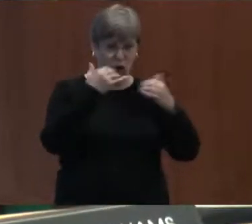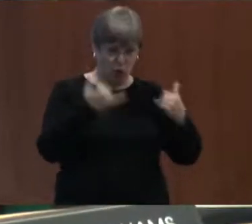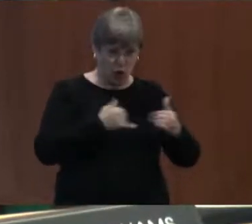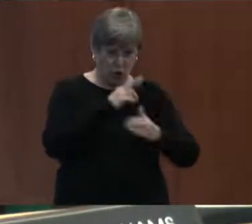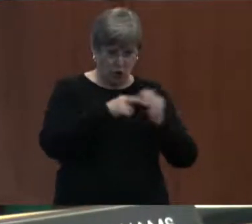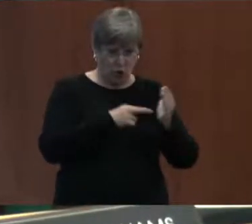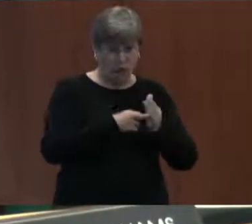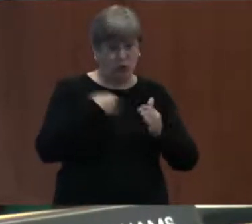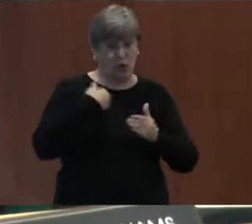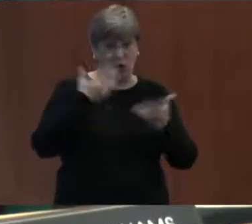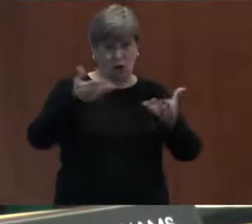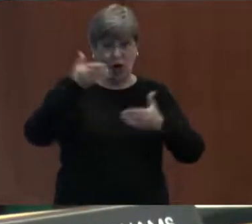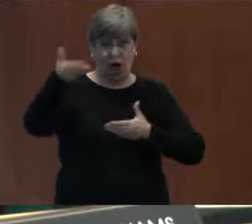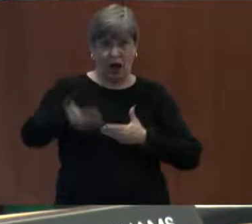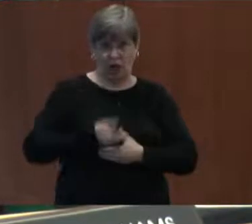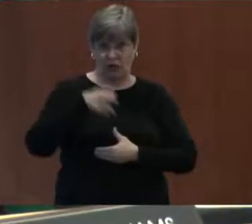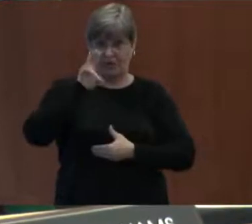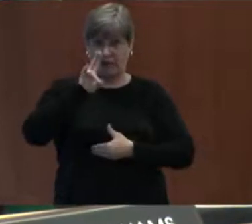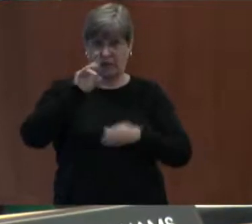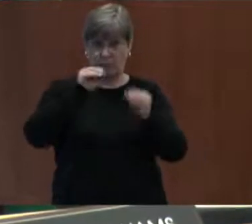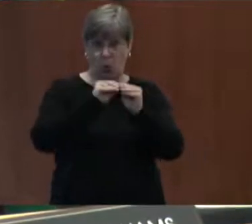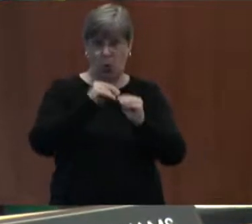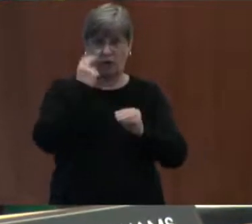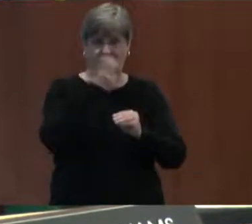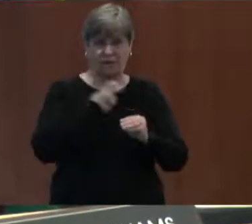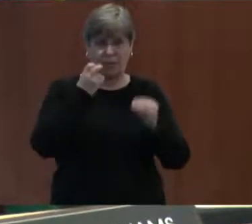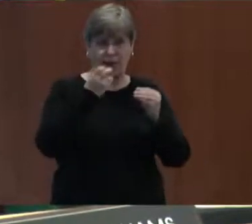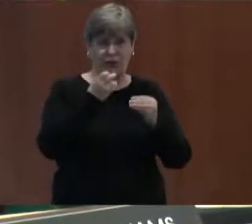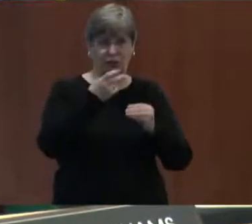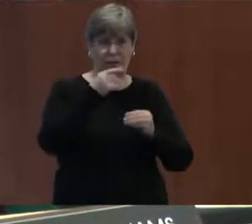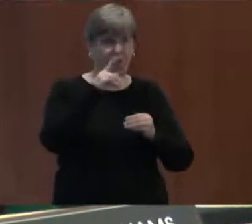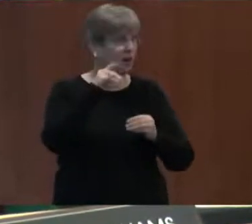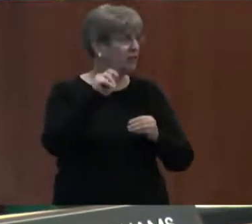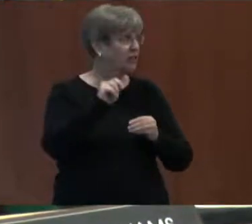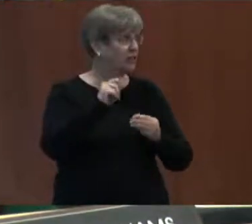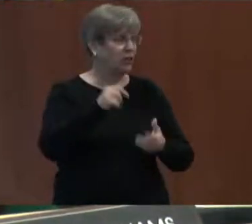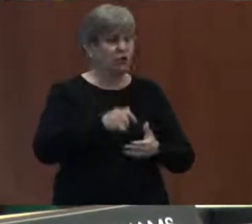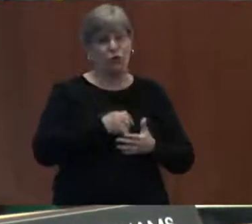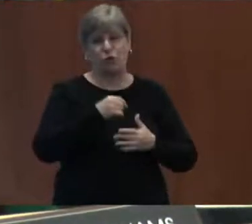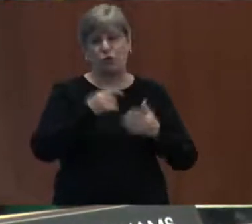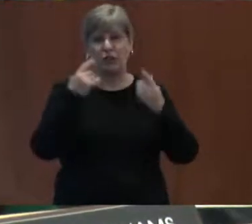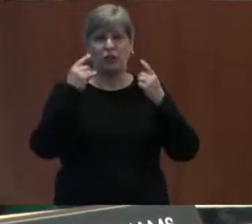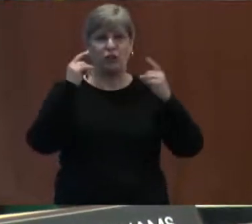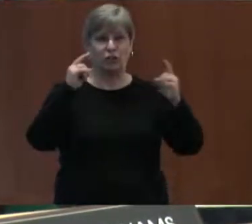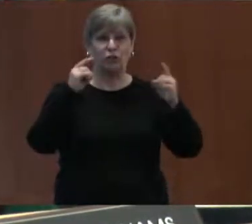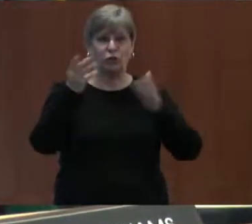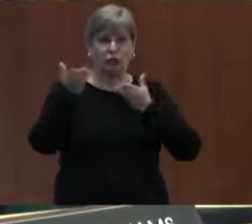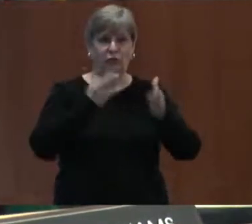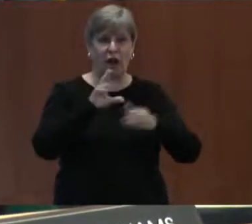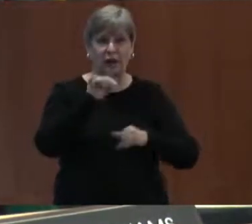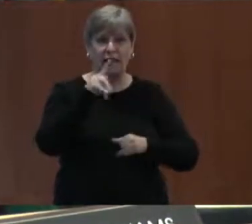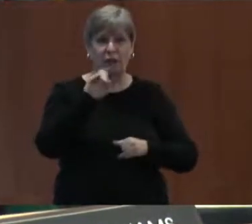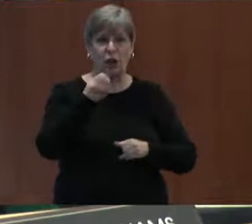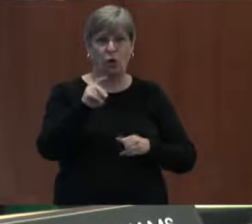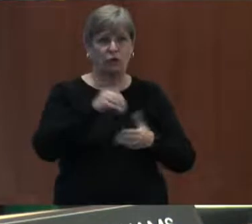to hire additionally 7 more speech pathologists to help reduce the caseload for our current speech pathologists. So we greatly appreciate